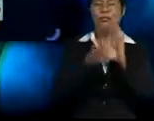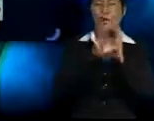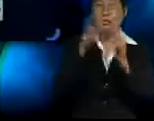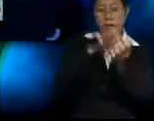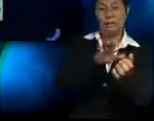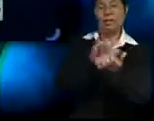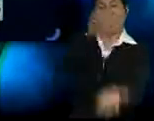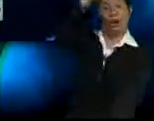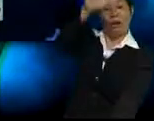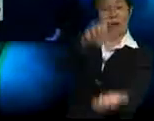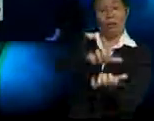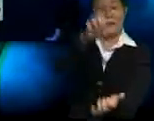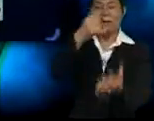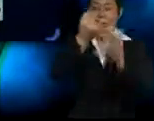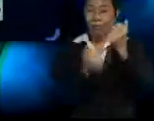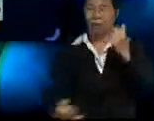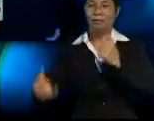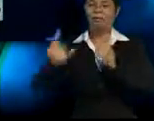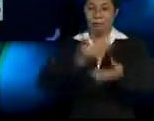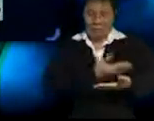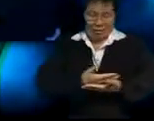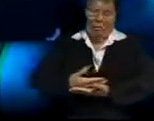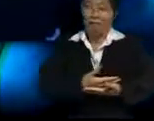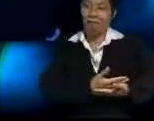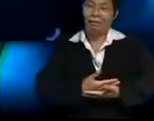as sharks, give birth to the young.